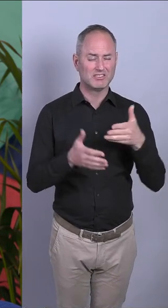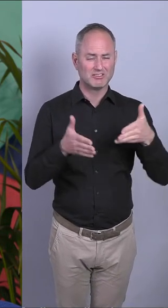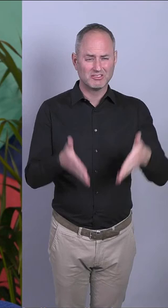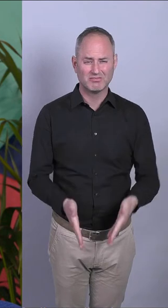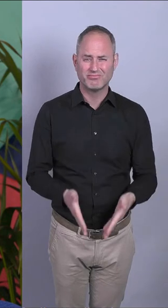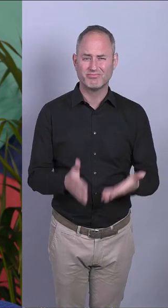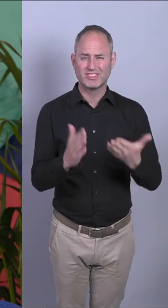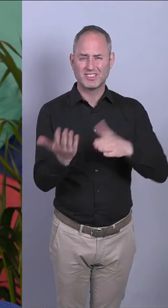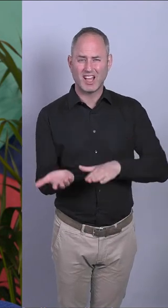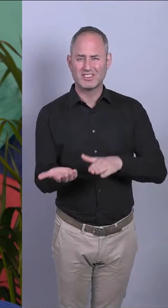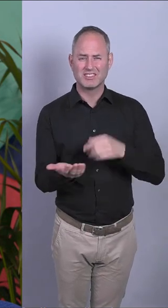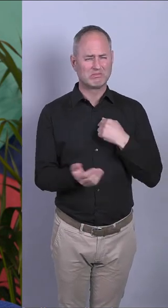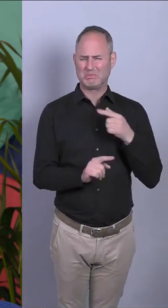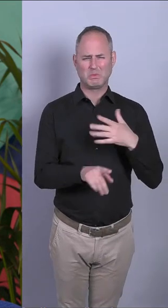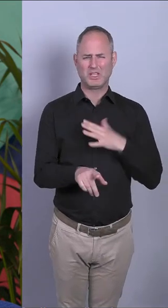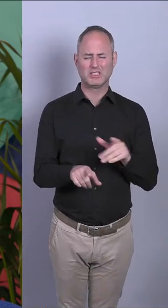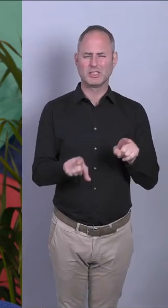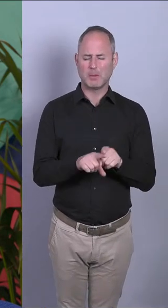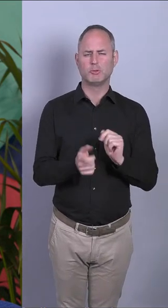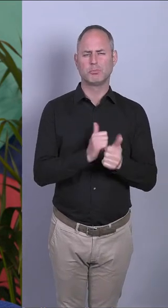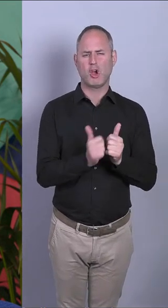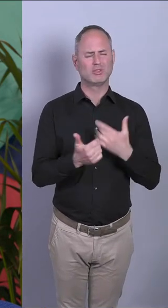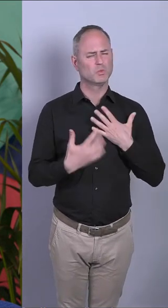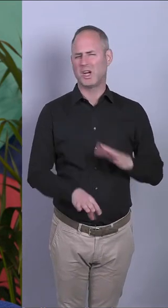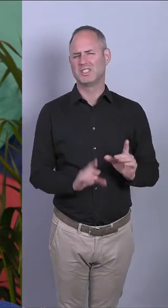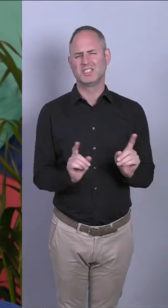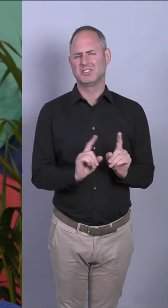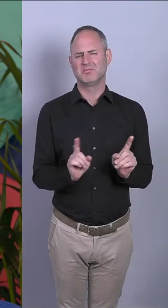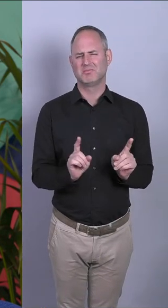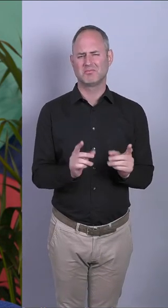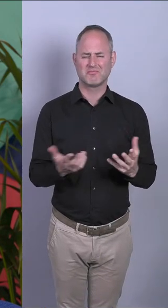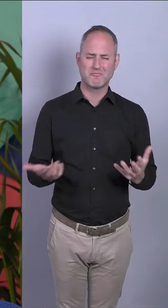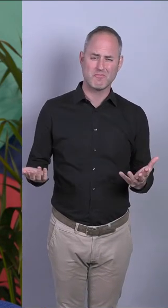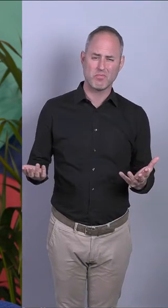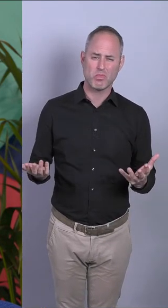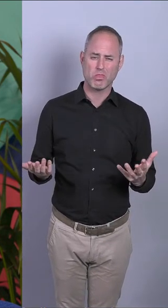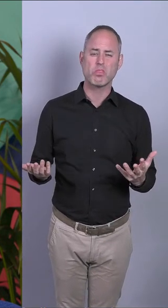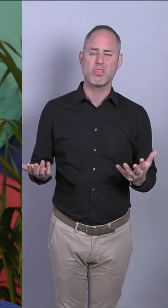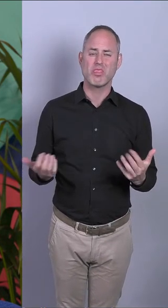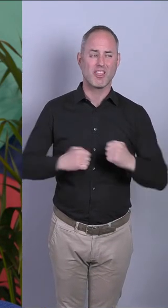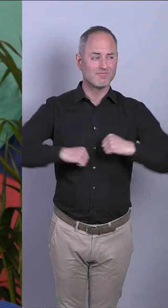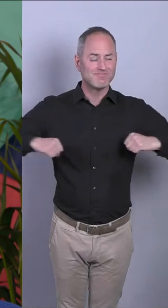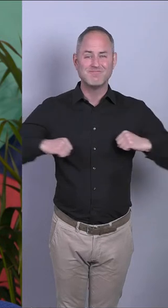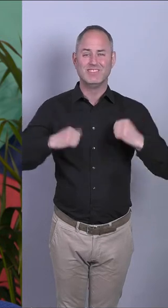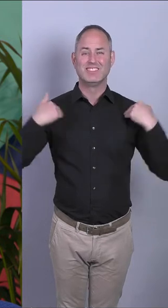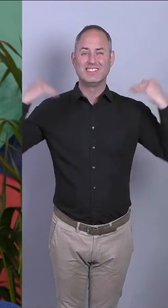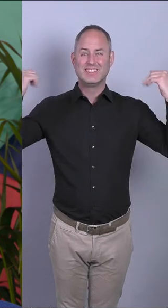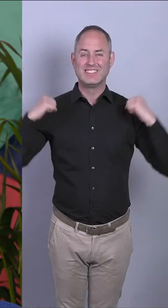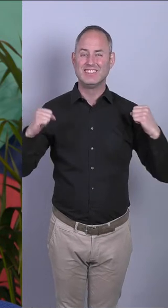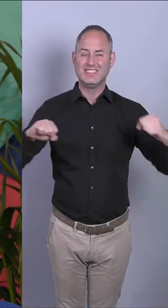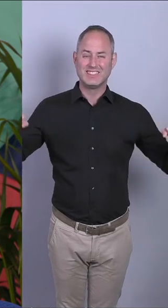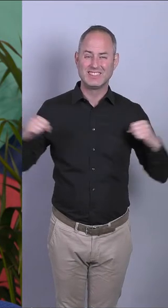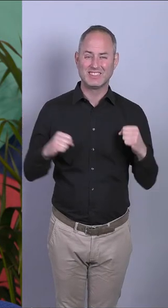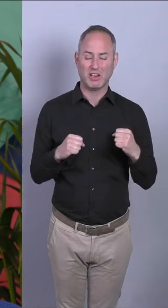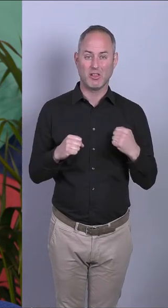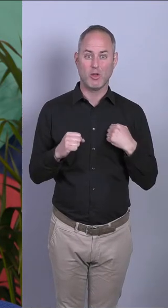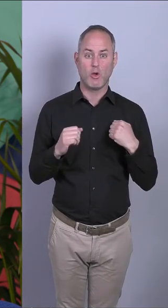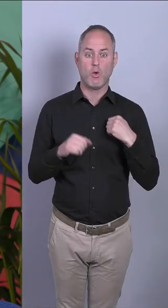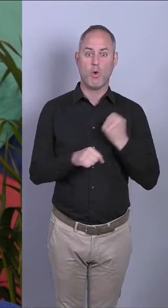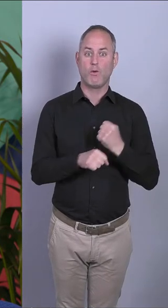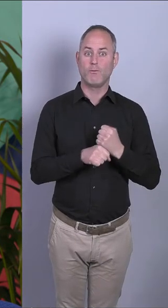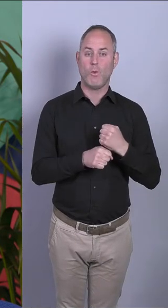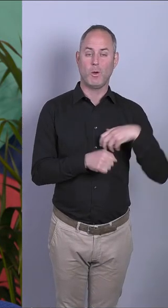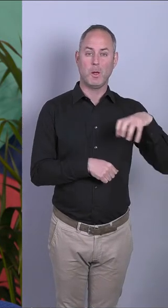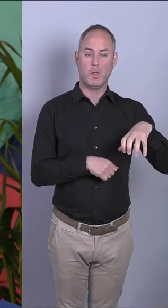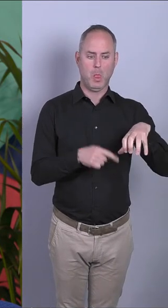to funerals, for example. Nevertheless, I always come back to the gym. The gym is right across the street from my